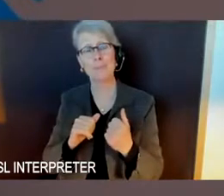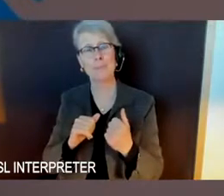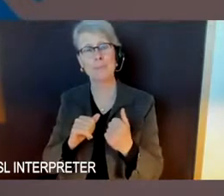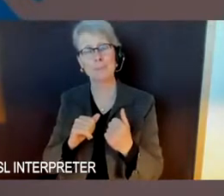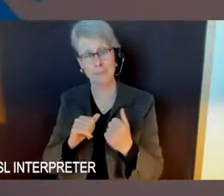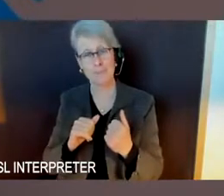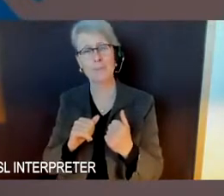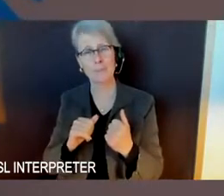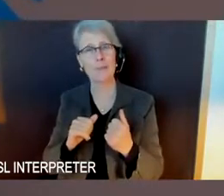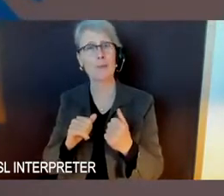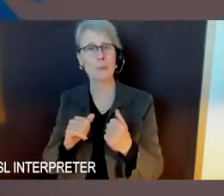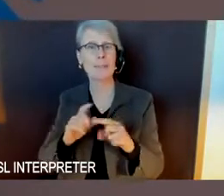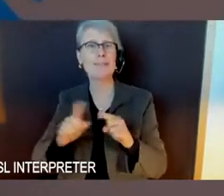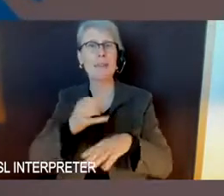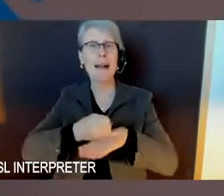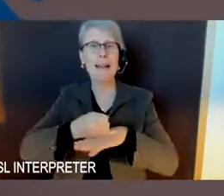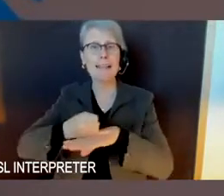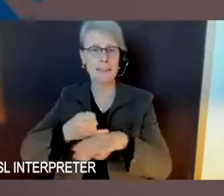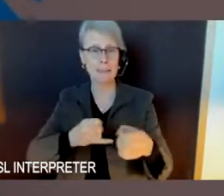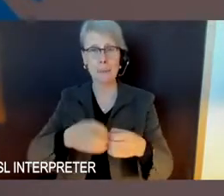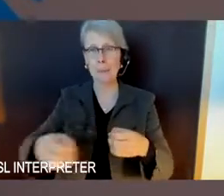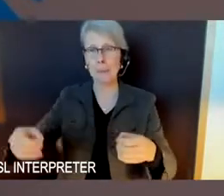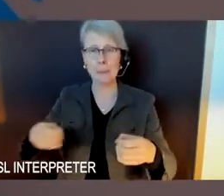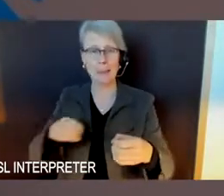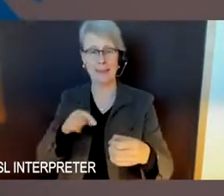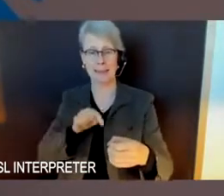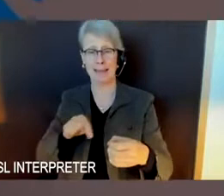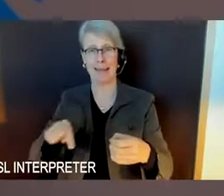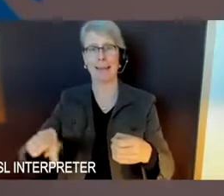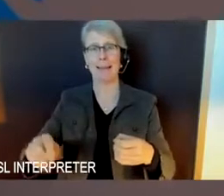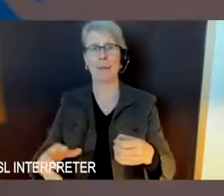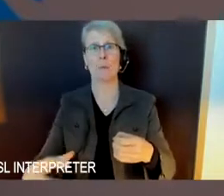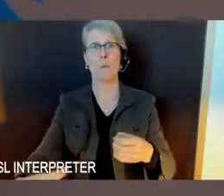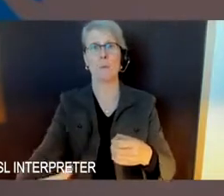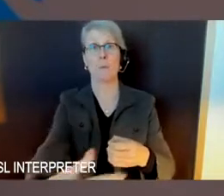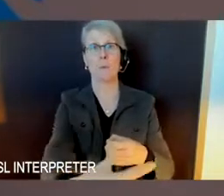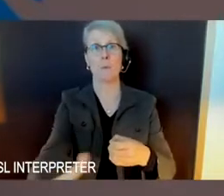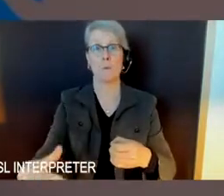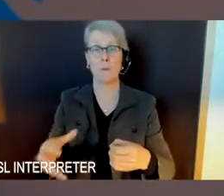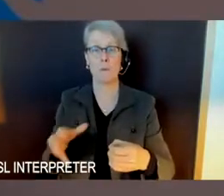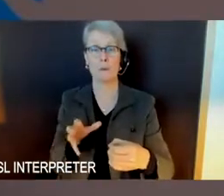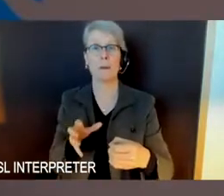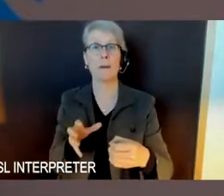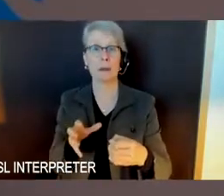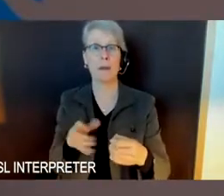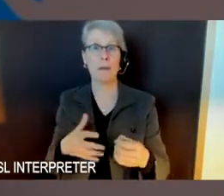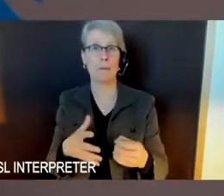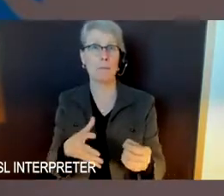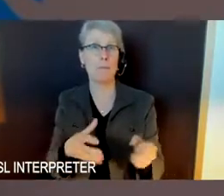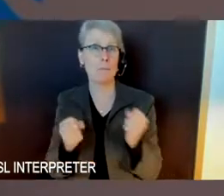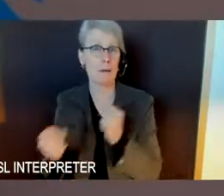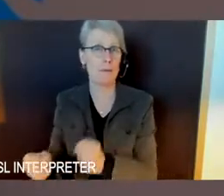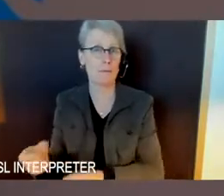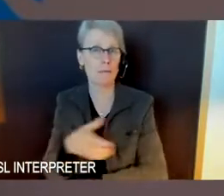the atmosphere around, the connected atmosphere around these islands, you are starting to see what a